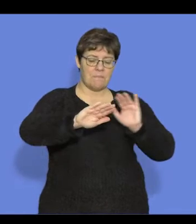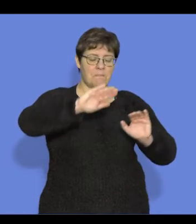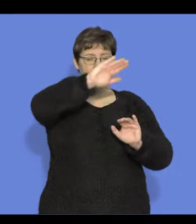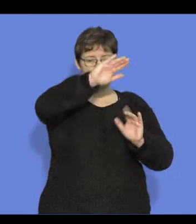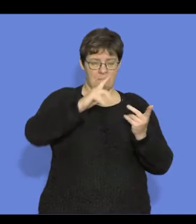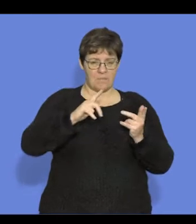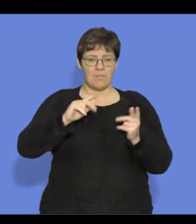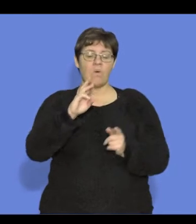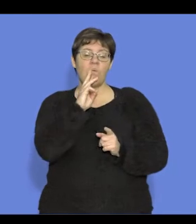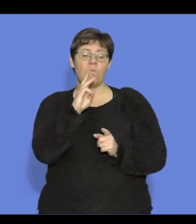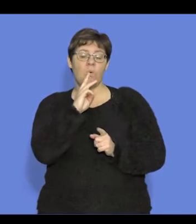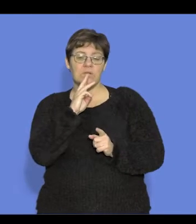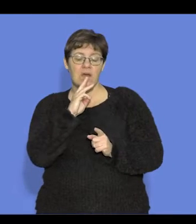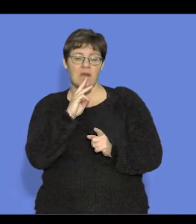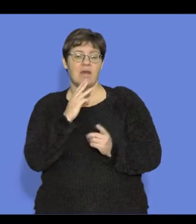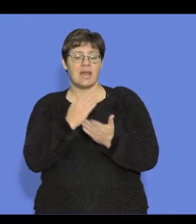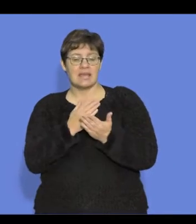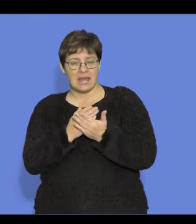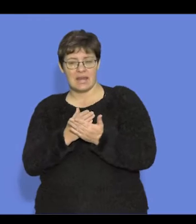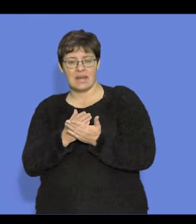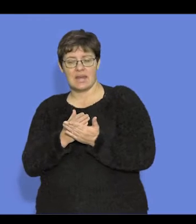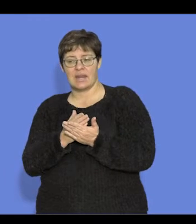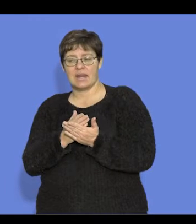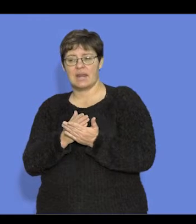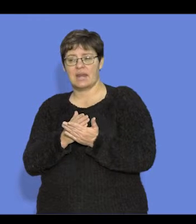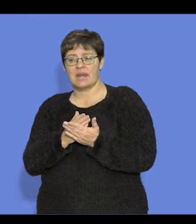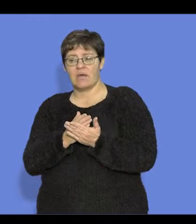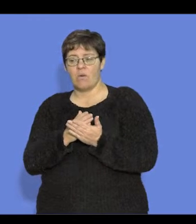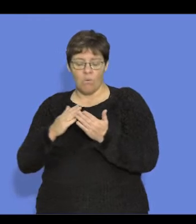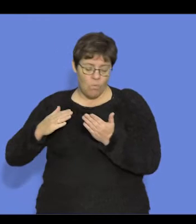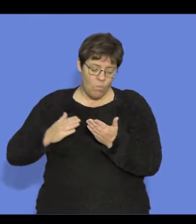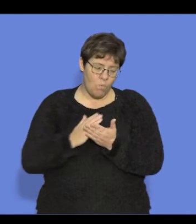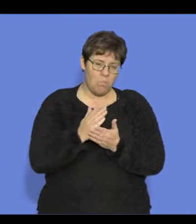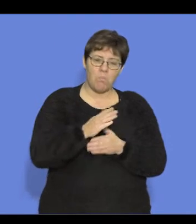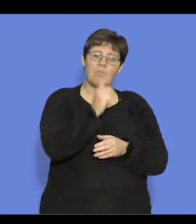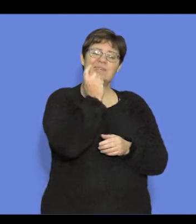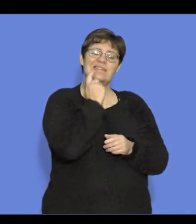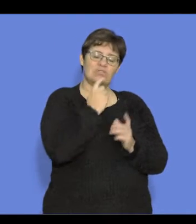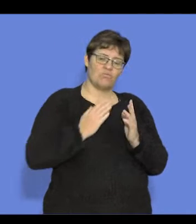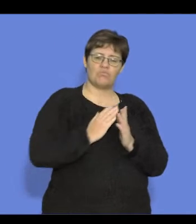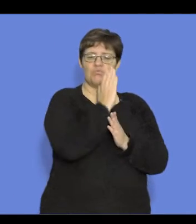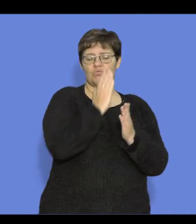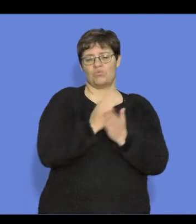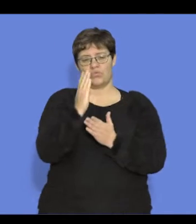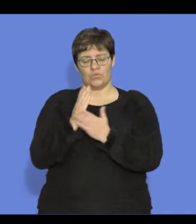and water can move through the cell walls fairly easily.